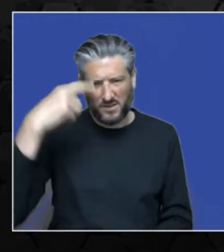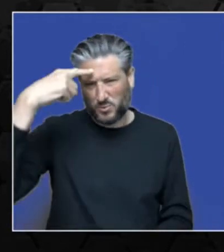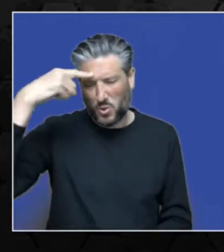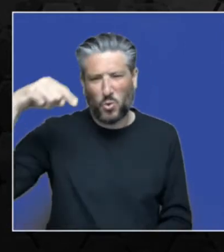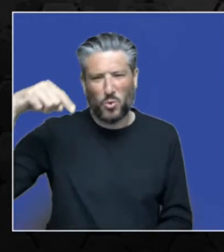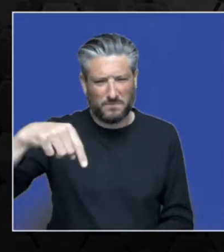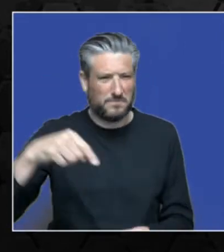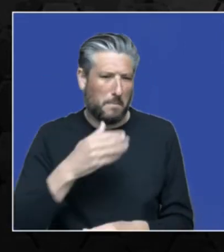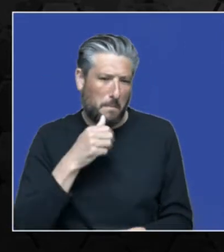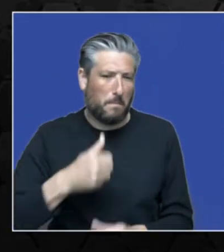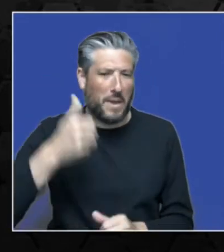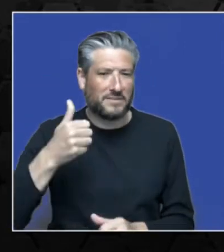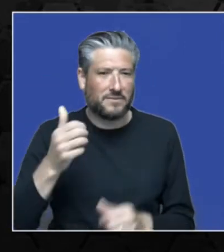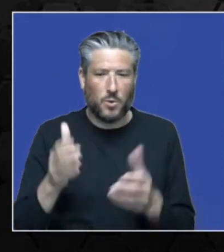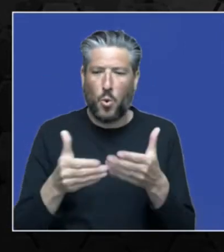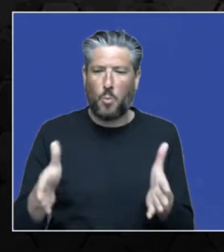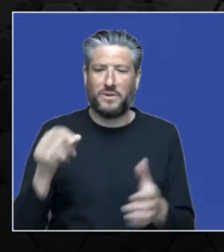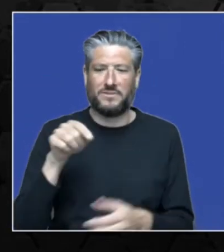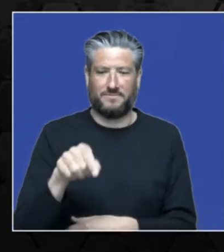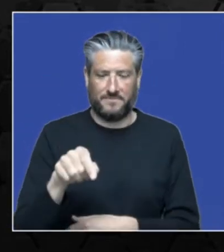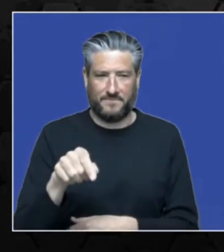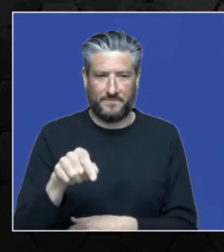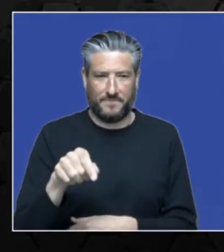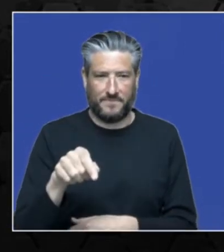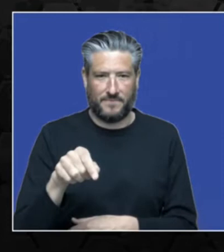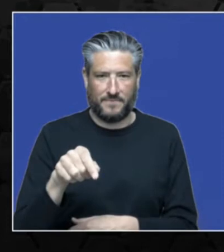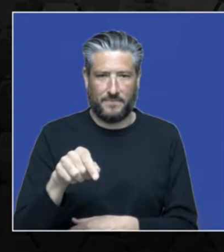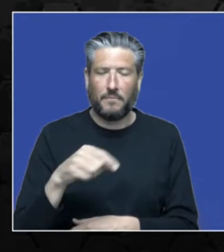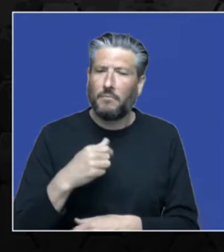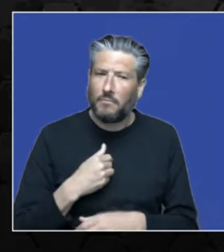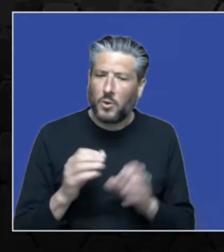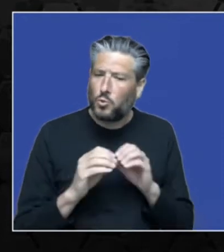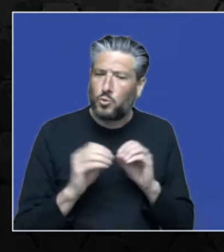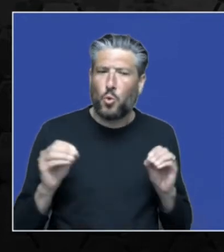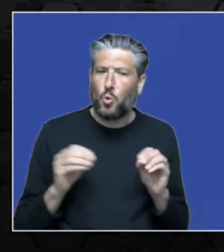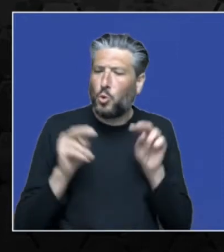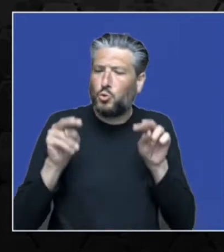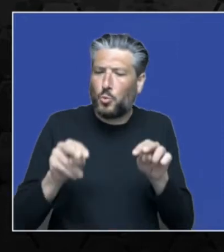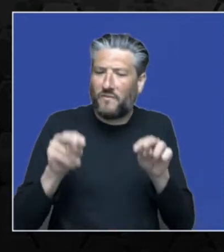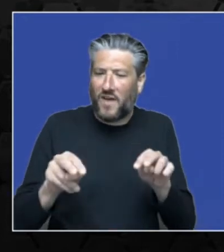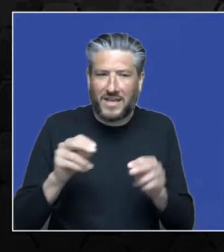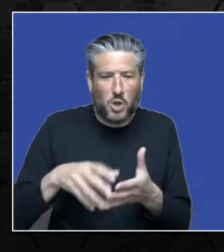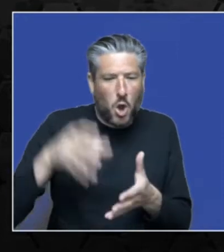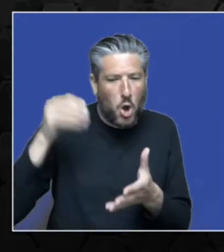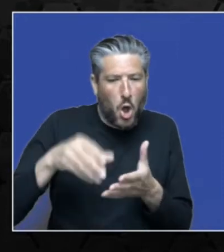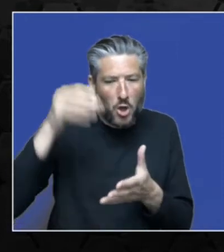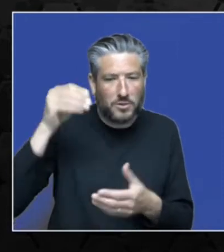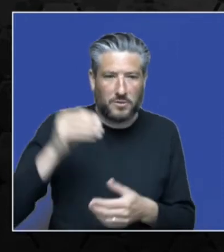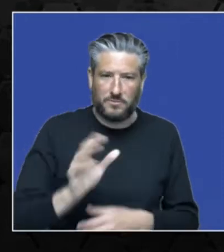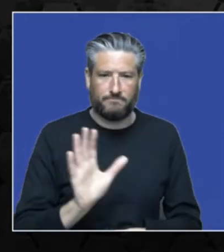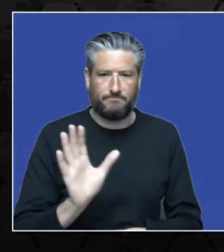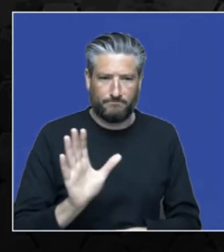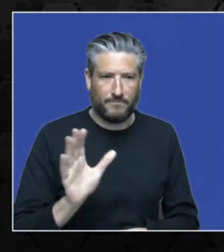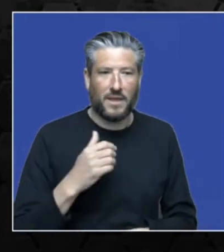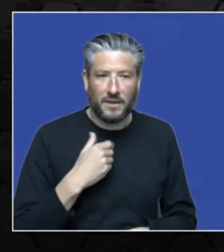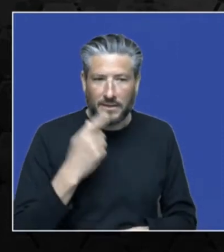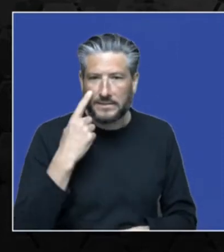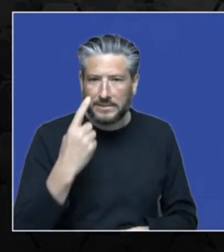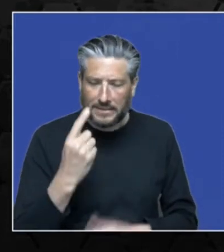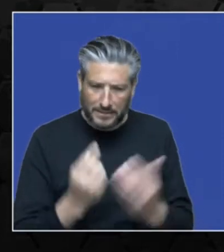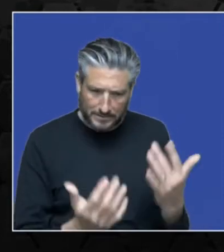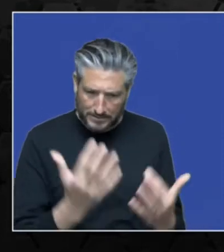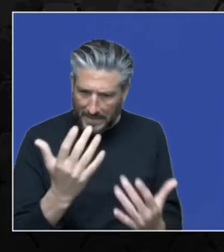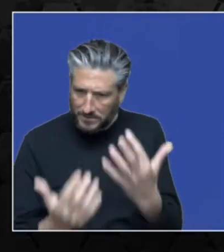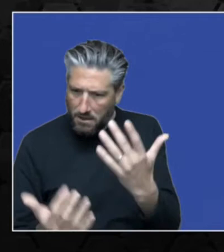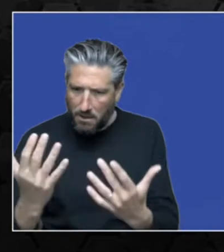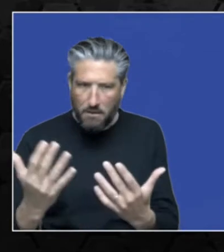be using unsupervised learning. So things like this can be like clustering. You can use some patterns to recognize it. A